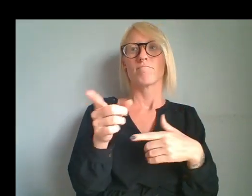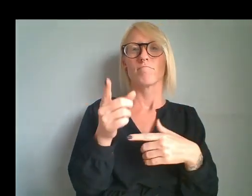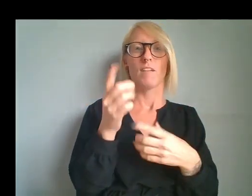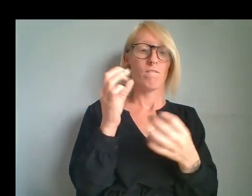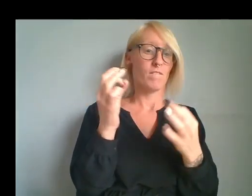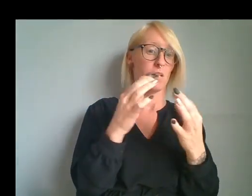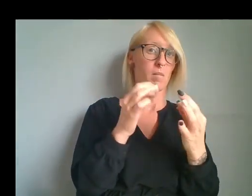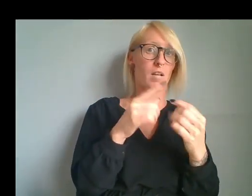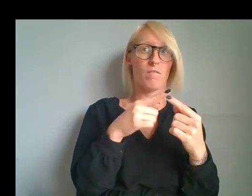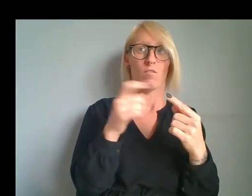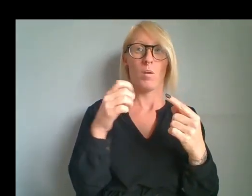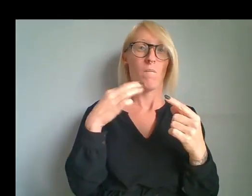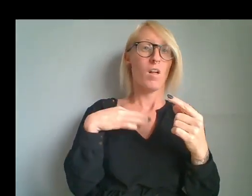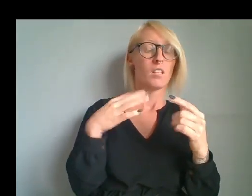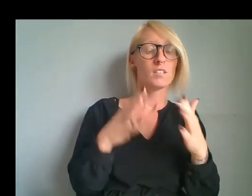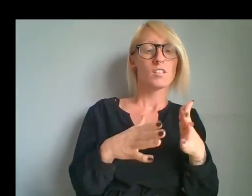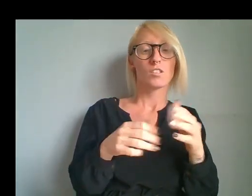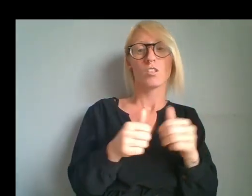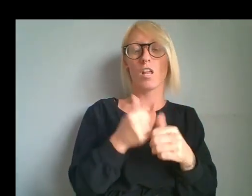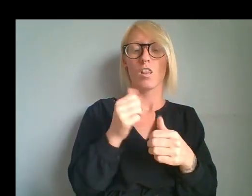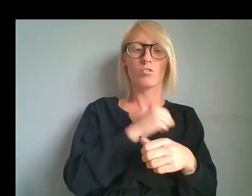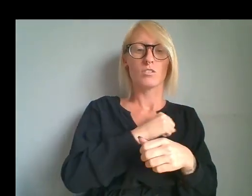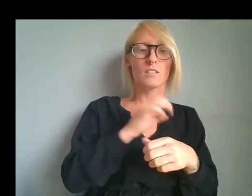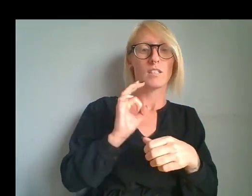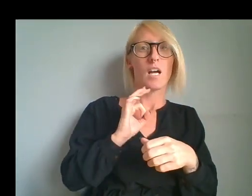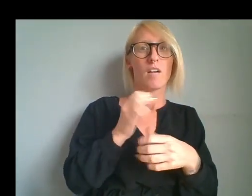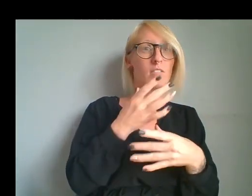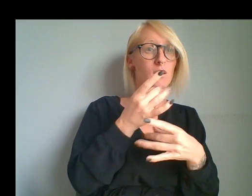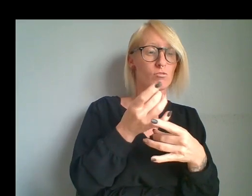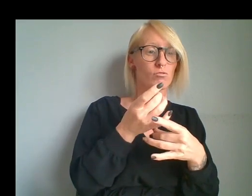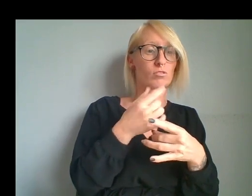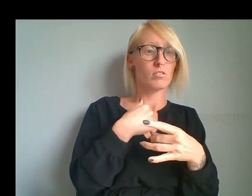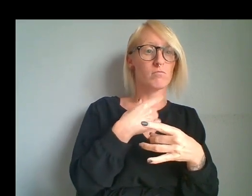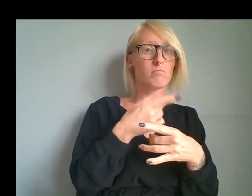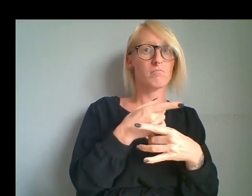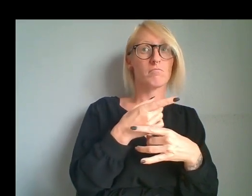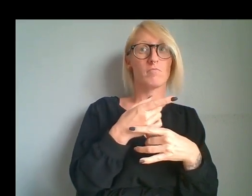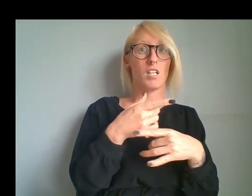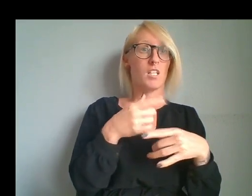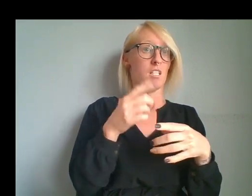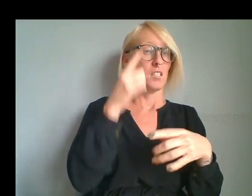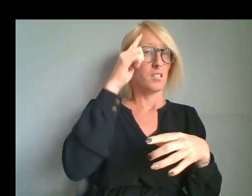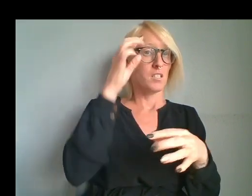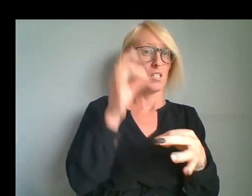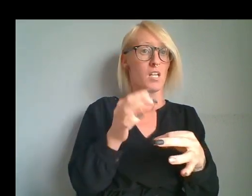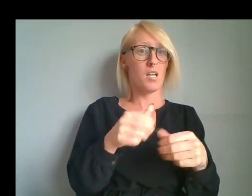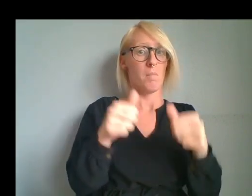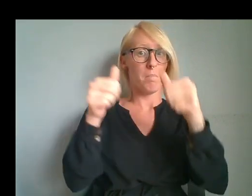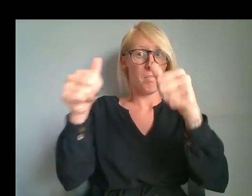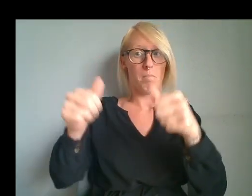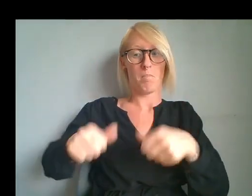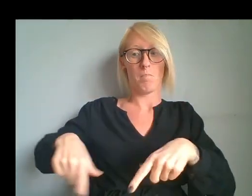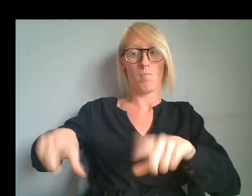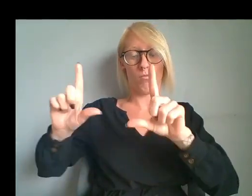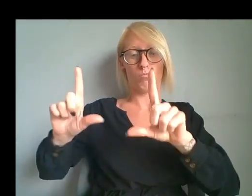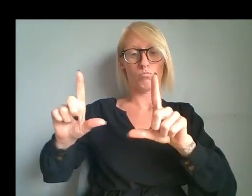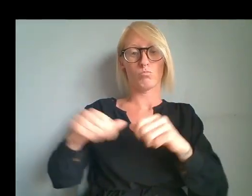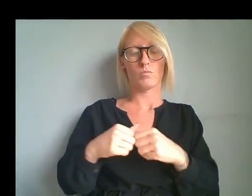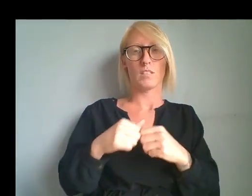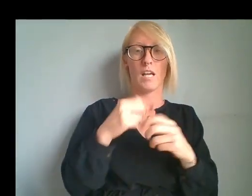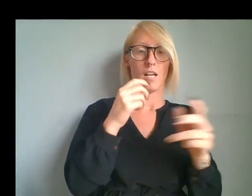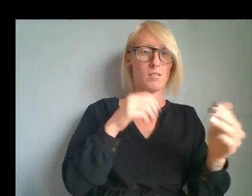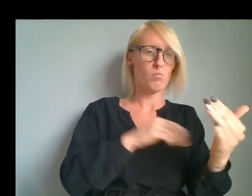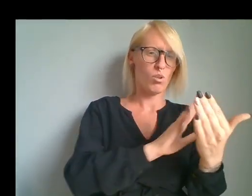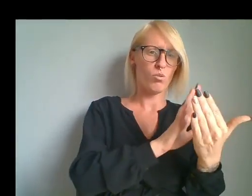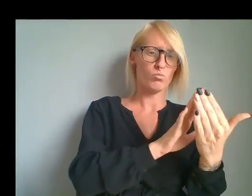other volunteers and say, are these kind of stories interesting? Is there a reason that we would want to put that on the blog? So that's just kind of some strategy. Again,